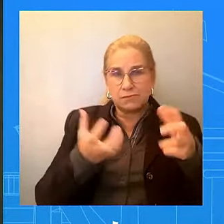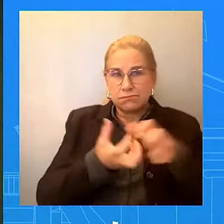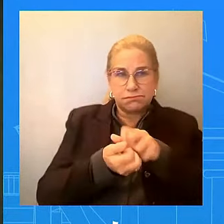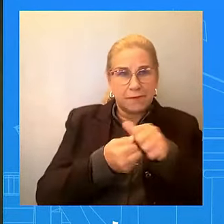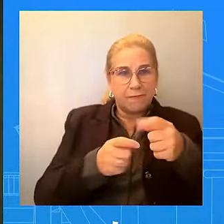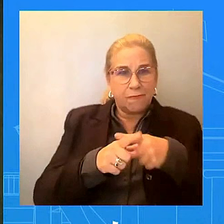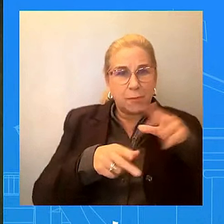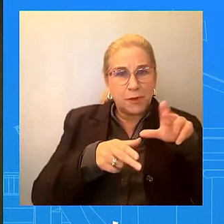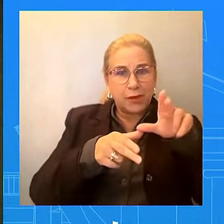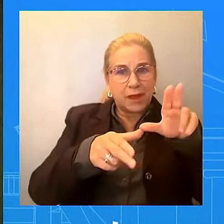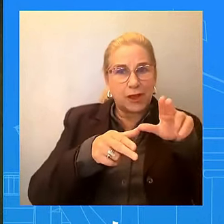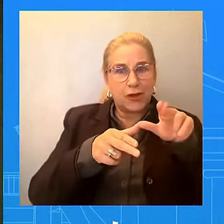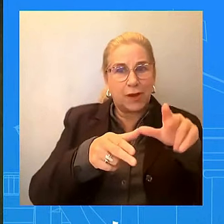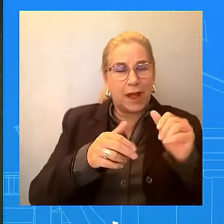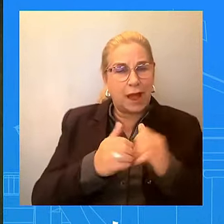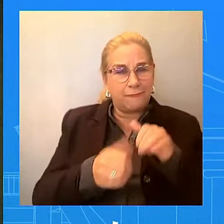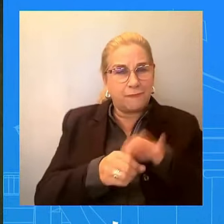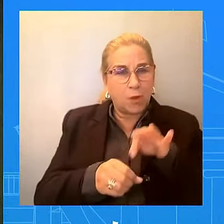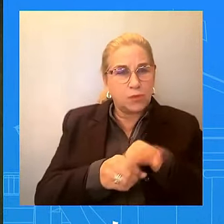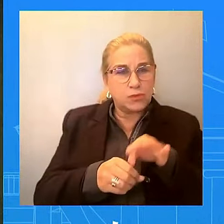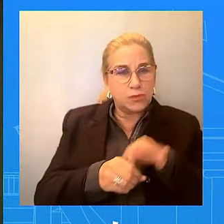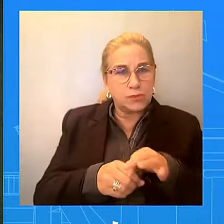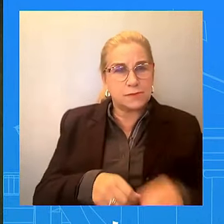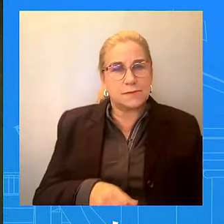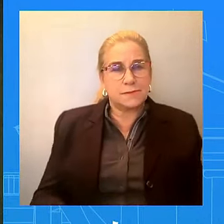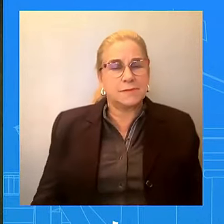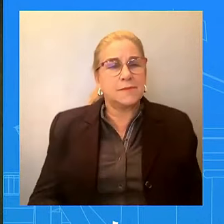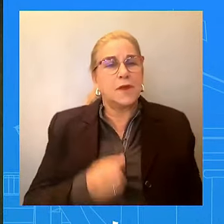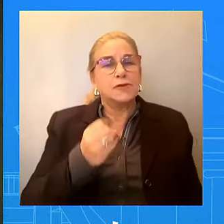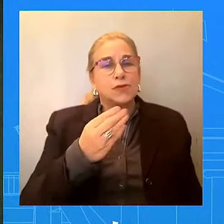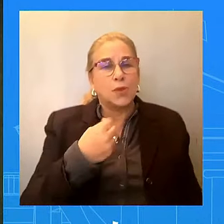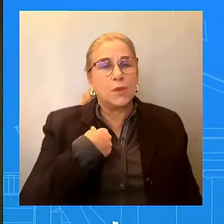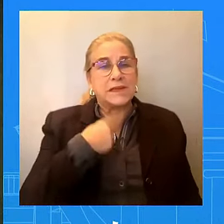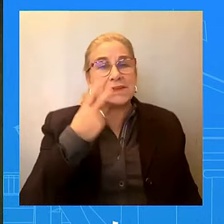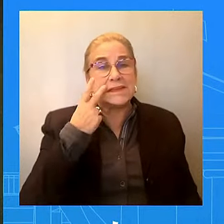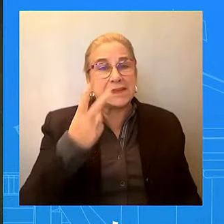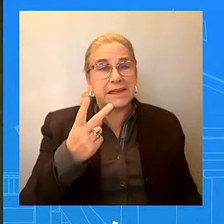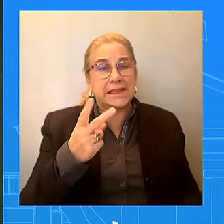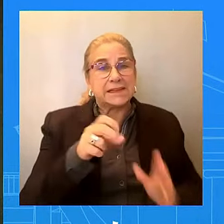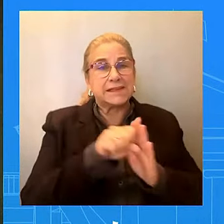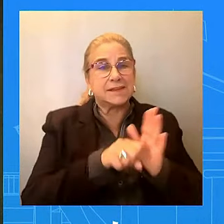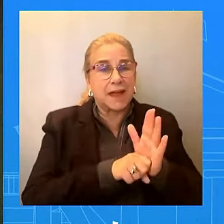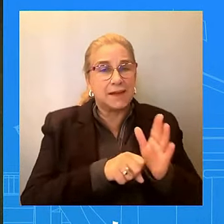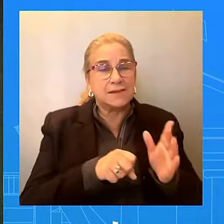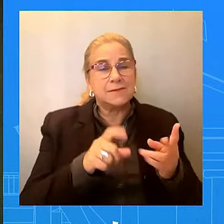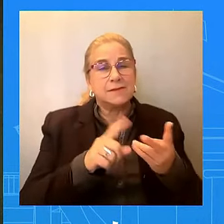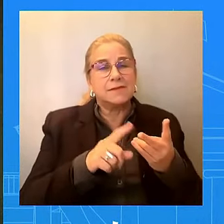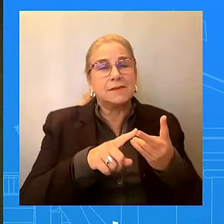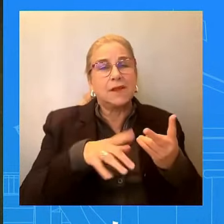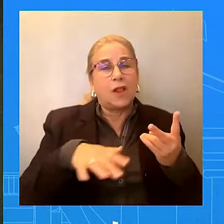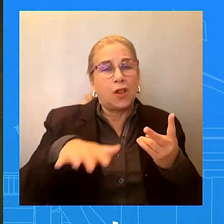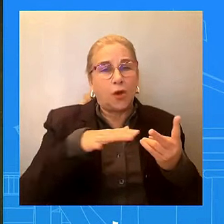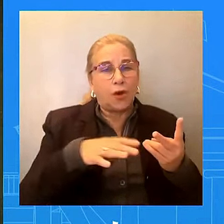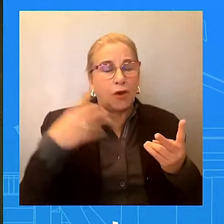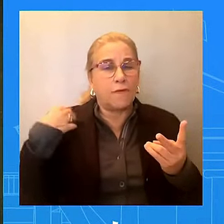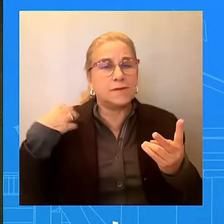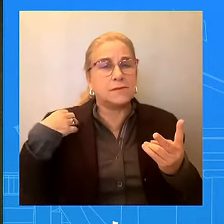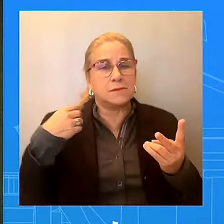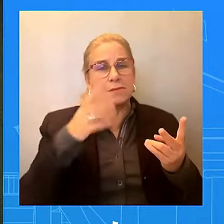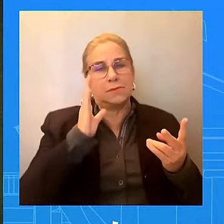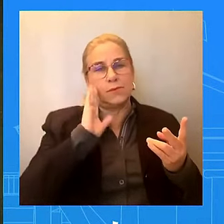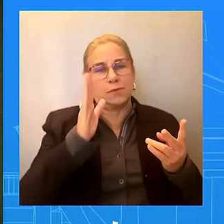Courtney, we have seen state and local officials who are, of course, on point in